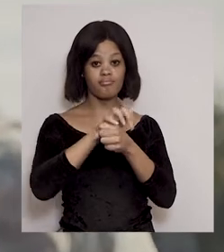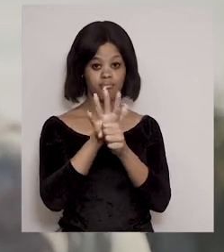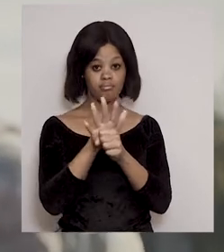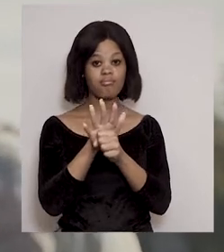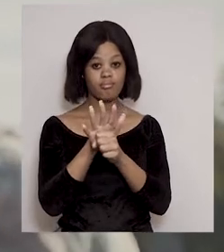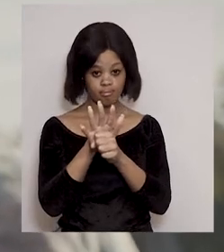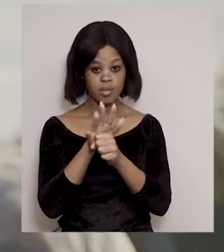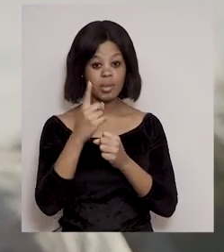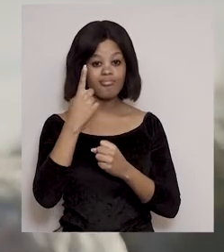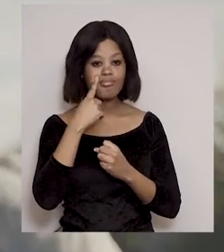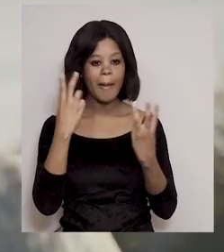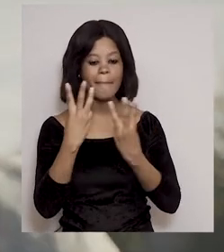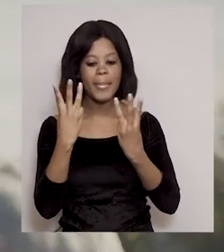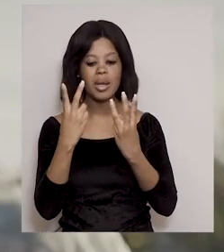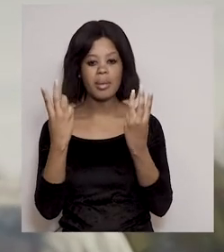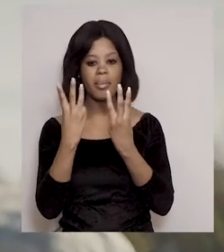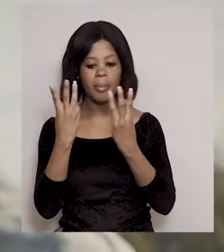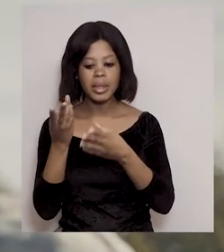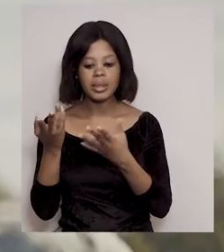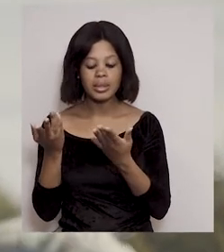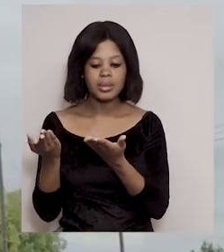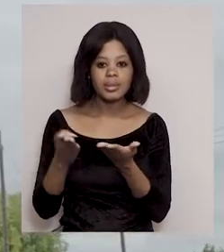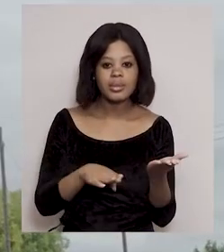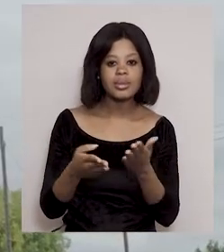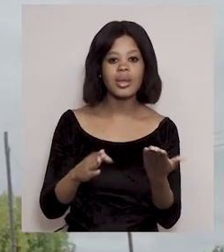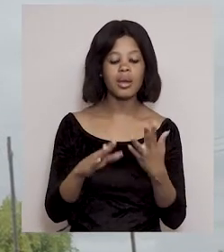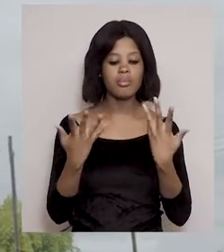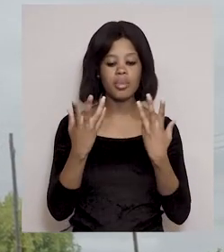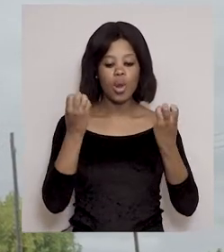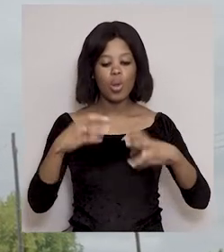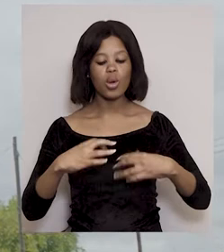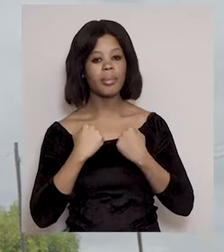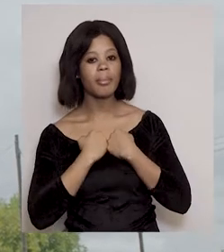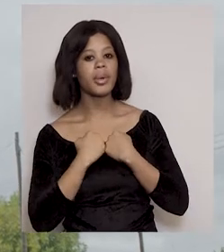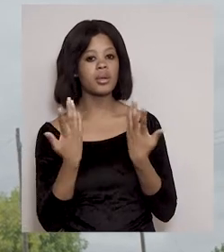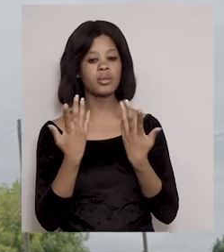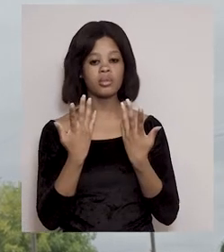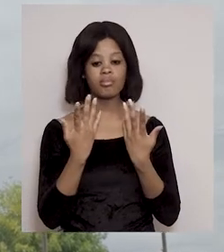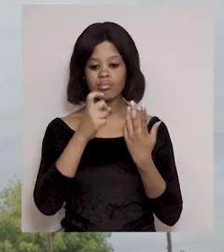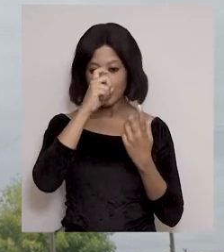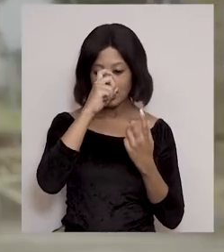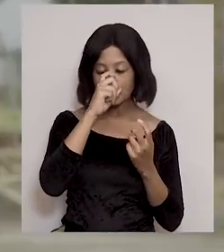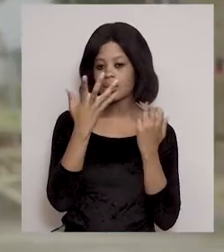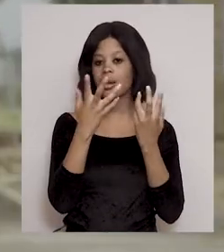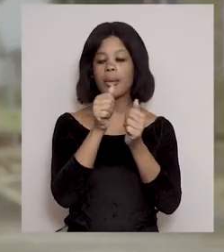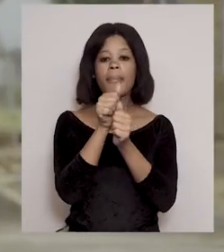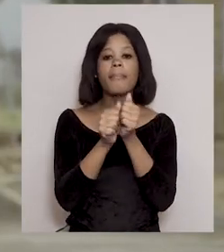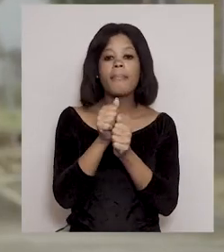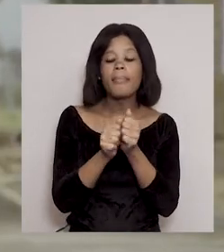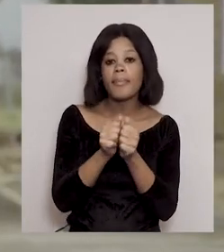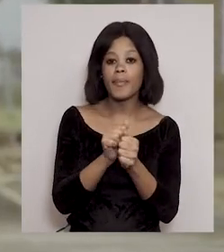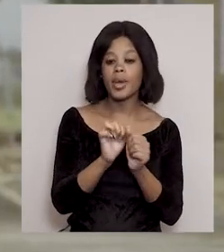comes to COVID. Re se re bone batho ba bangata ba hlokahetseng. Batho ba lose di parents tsa bona, ba lose batswadi, kore